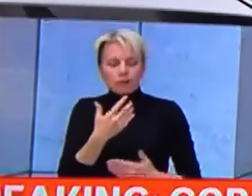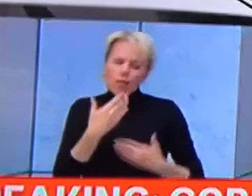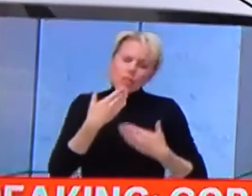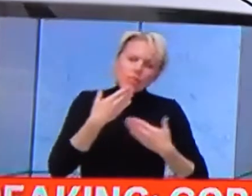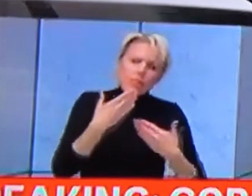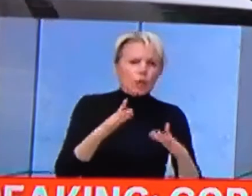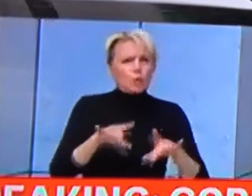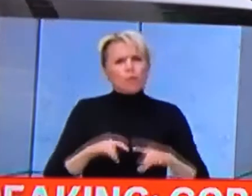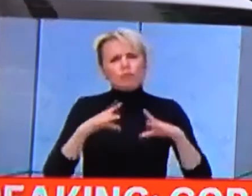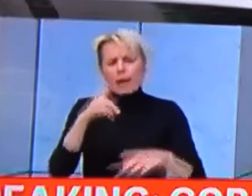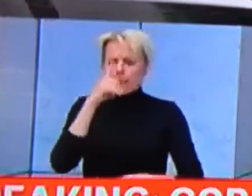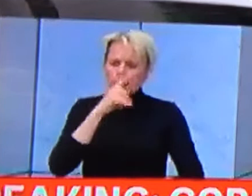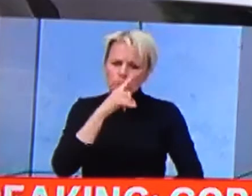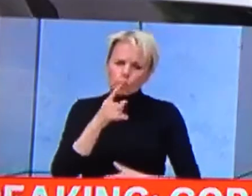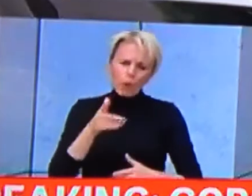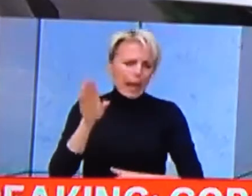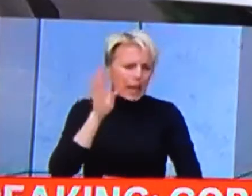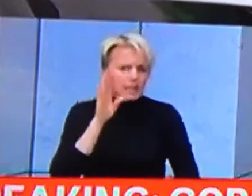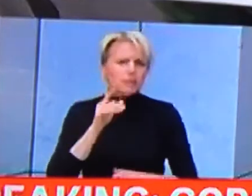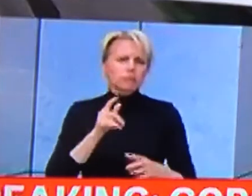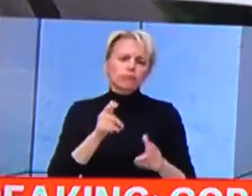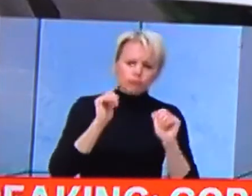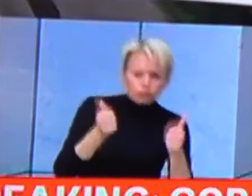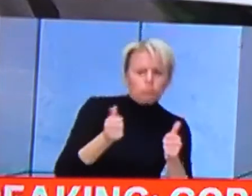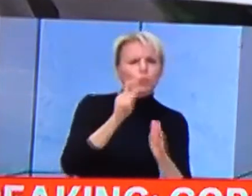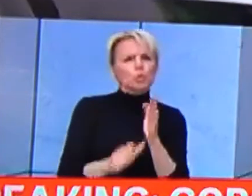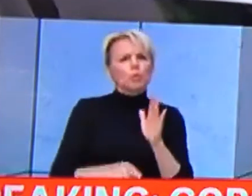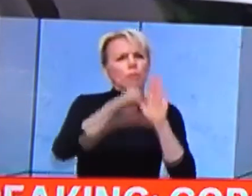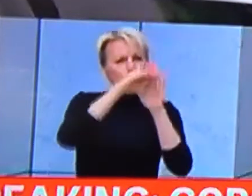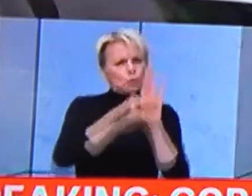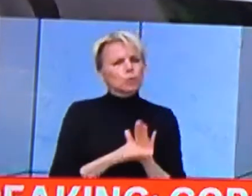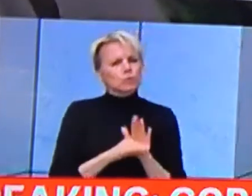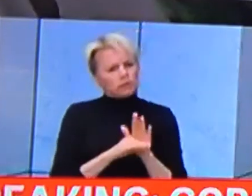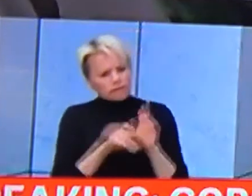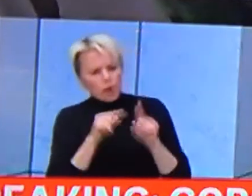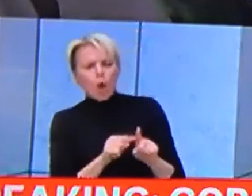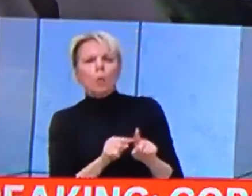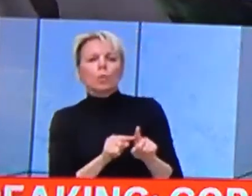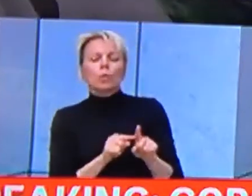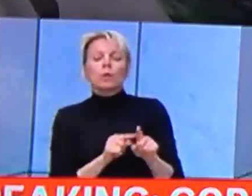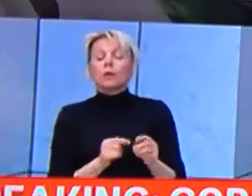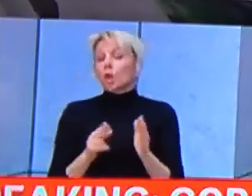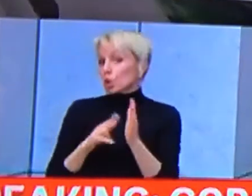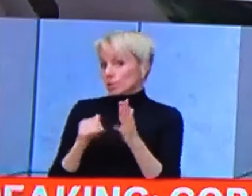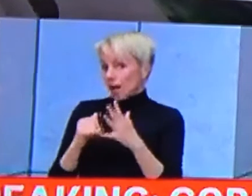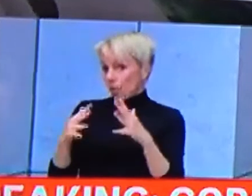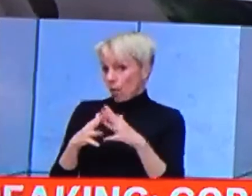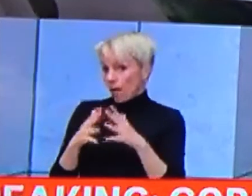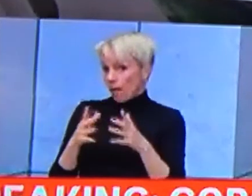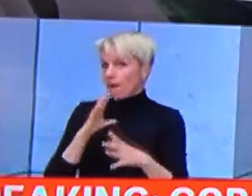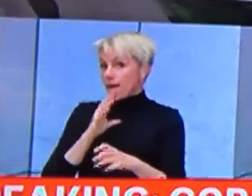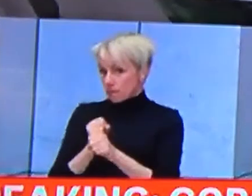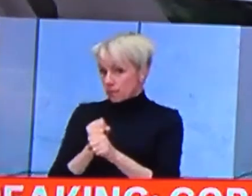the progress over the last week. You obviously don't want to use the term lockdown, but New South Wales and Victoria are suggesting stricter measures. Are